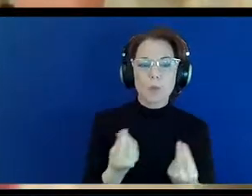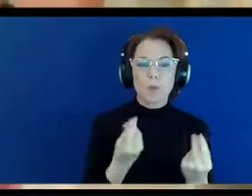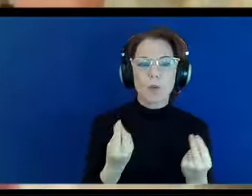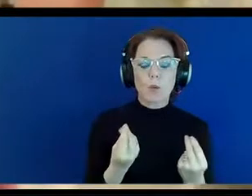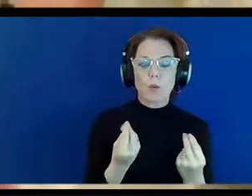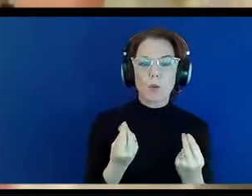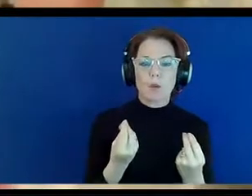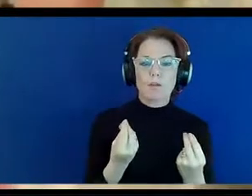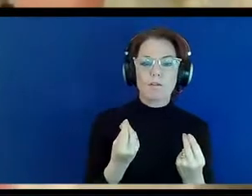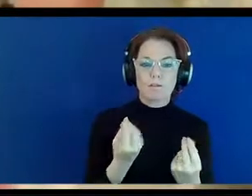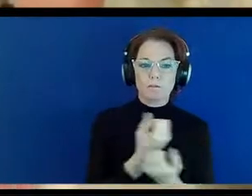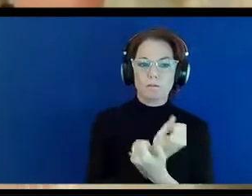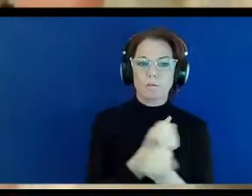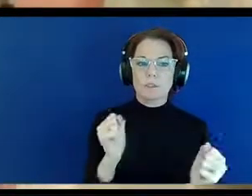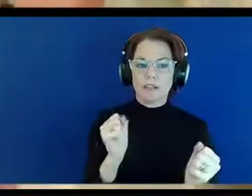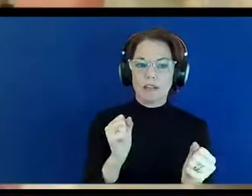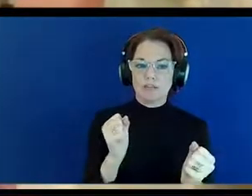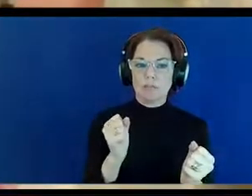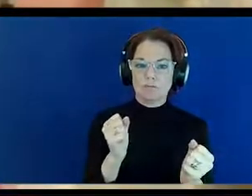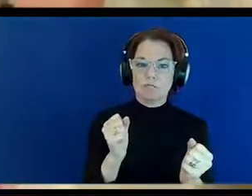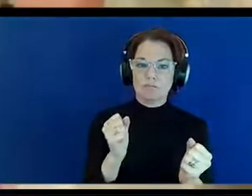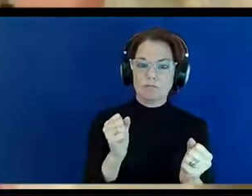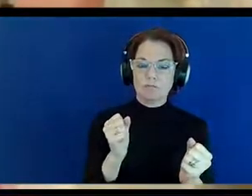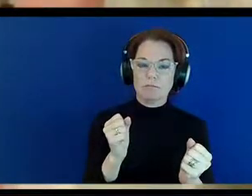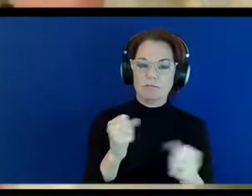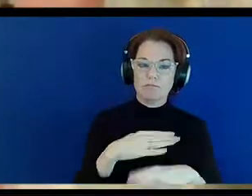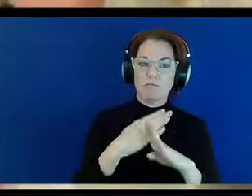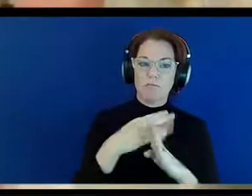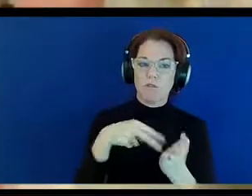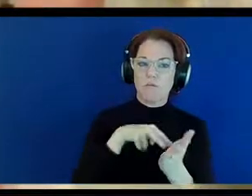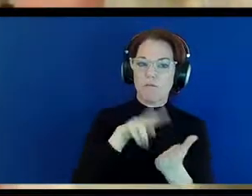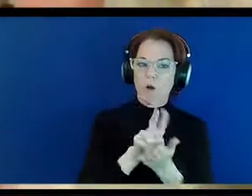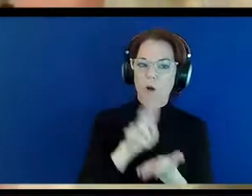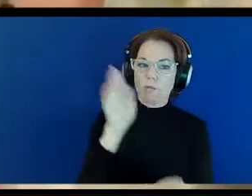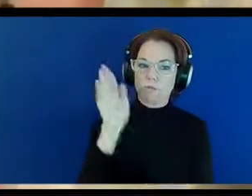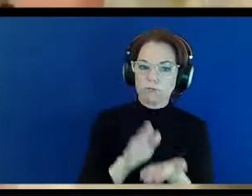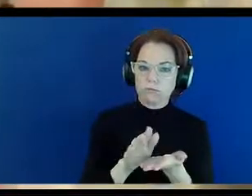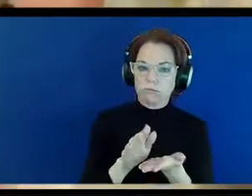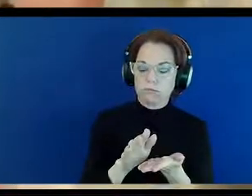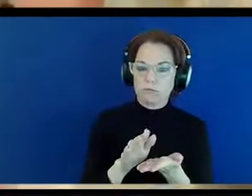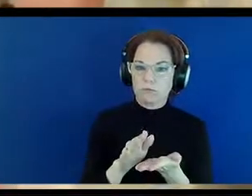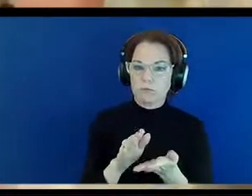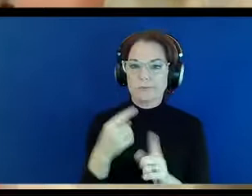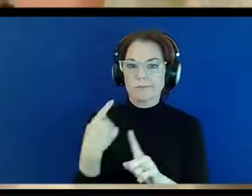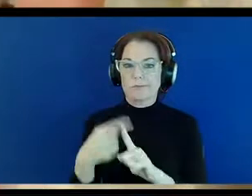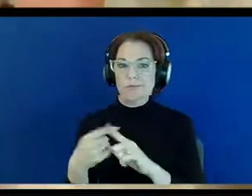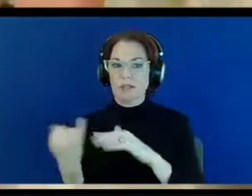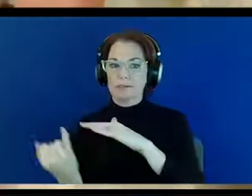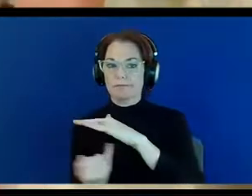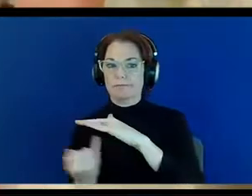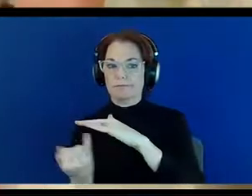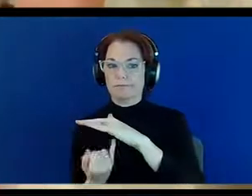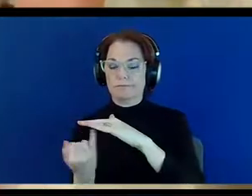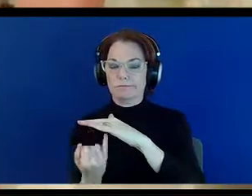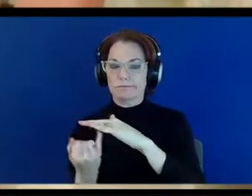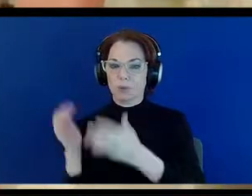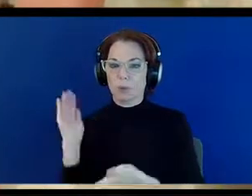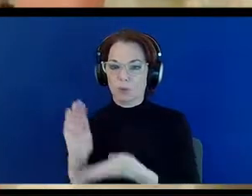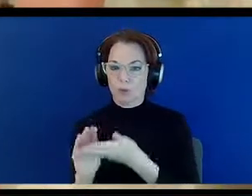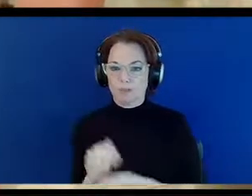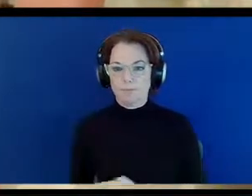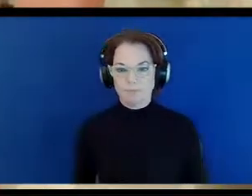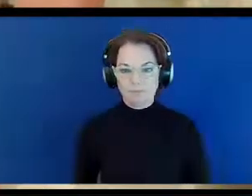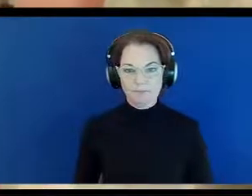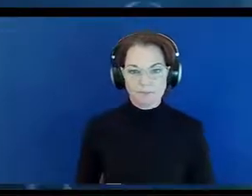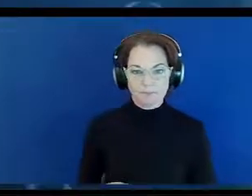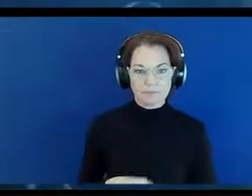increase the safety from falls specifically and really try to decrease that feeling of social isolation? Yeah, I think the most important